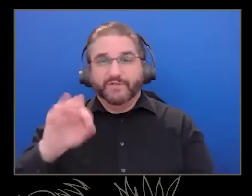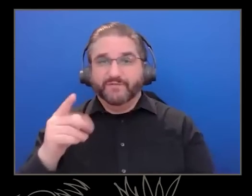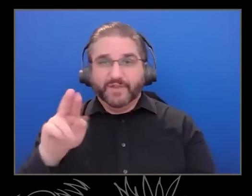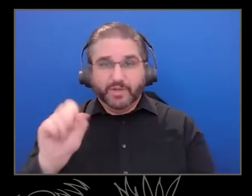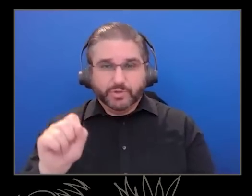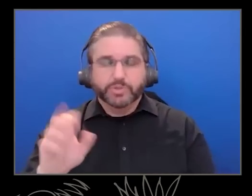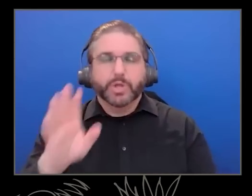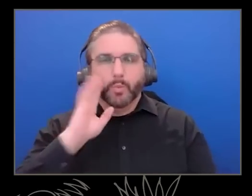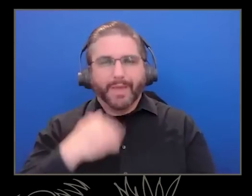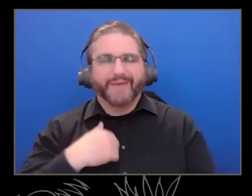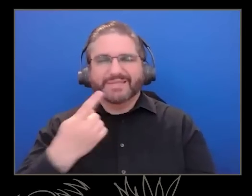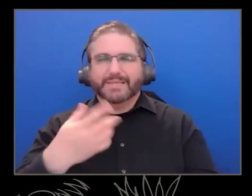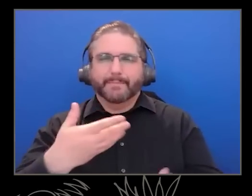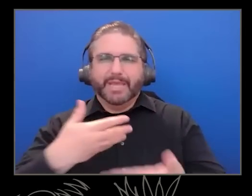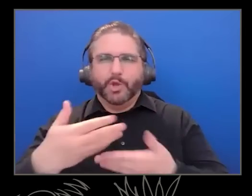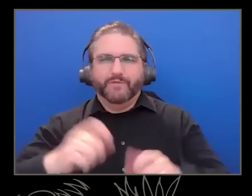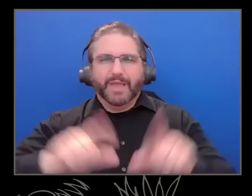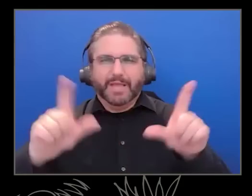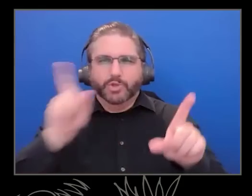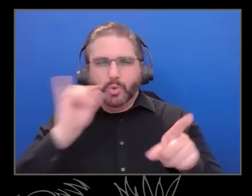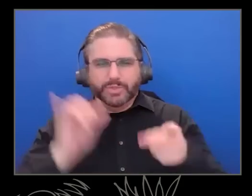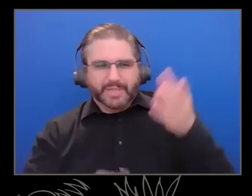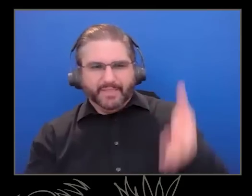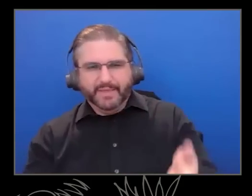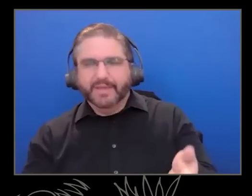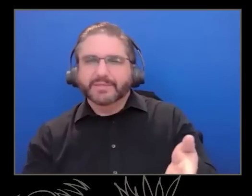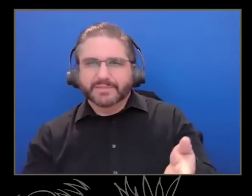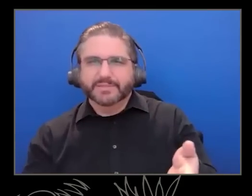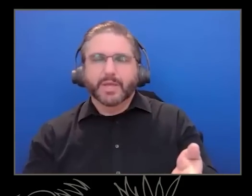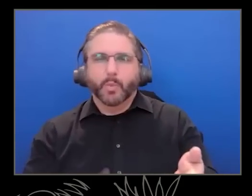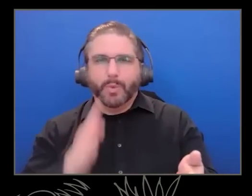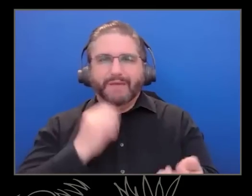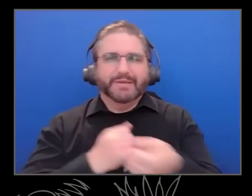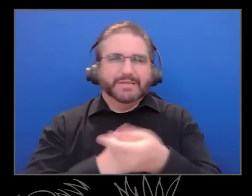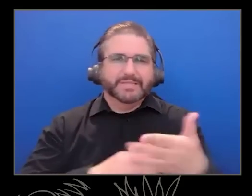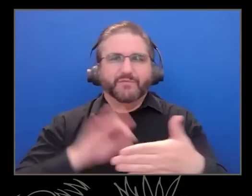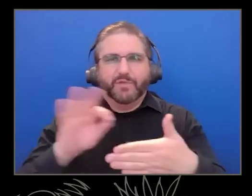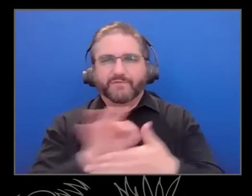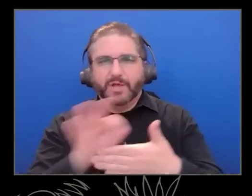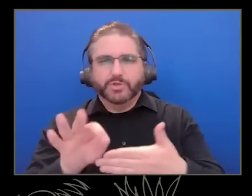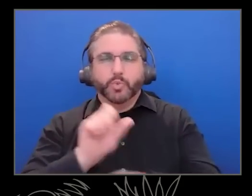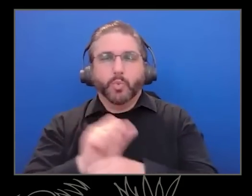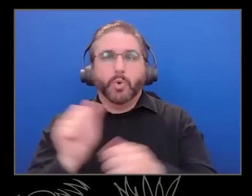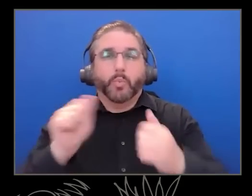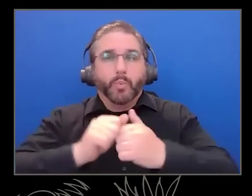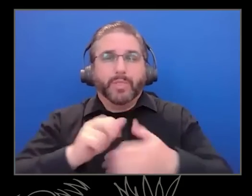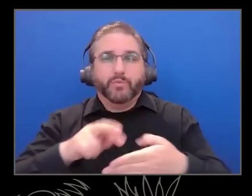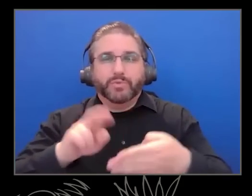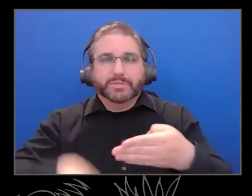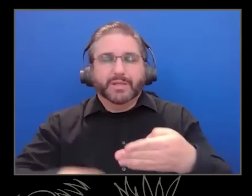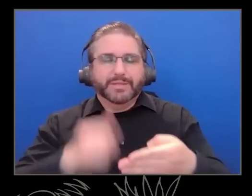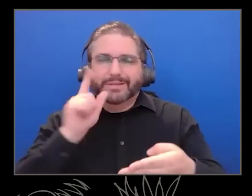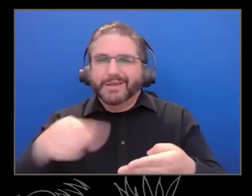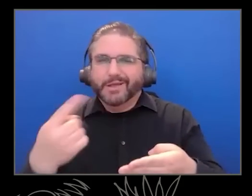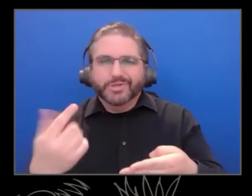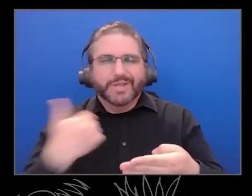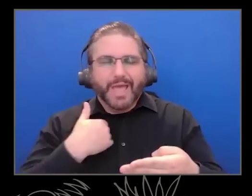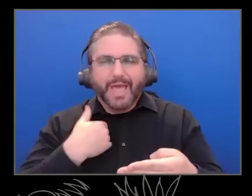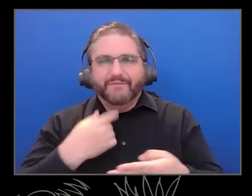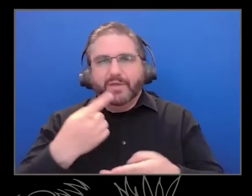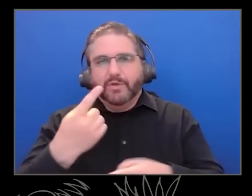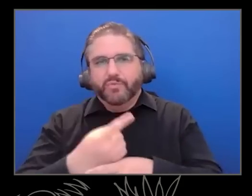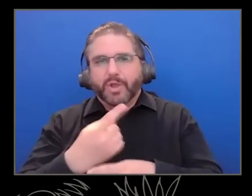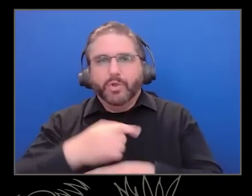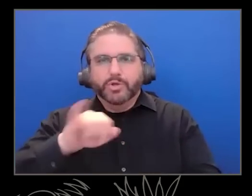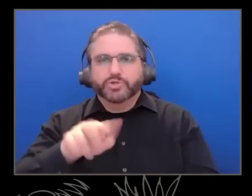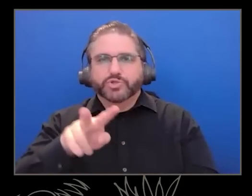sort of interface that looks like this, right? We're going to have a bunch of functions for working with results rather than just having these plain JavaScript objects.